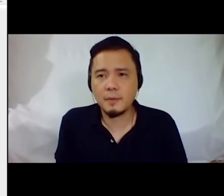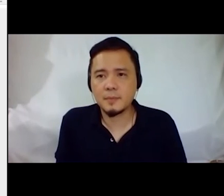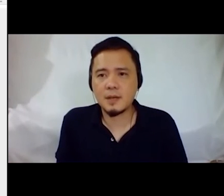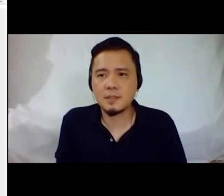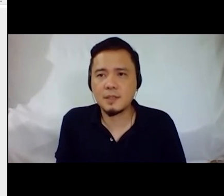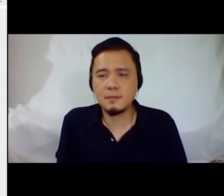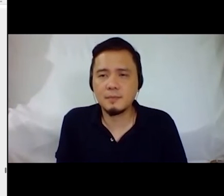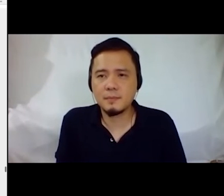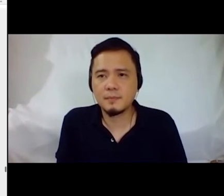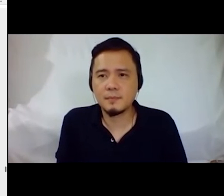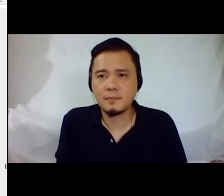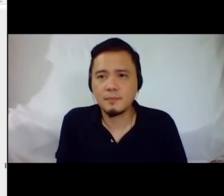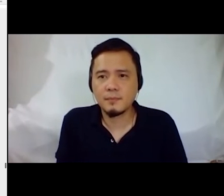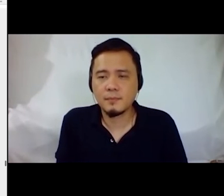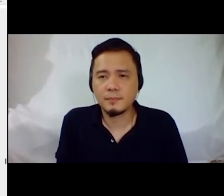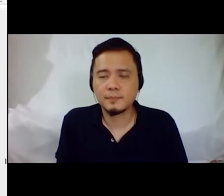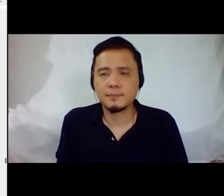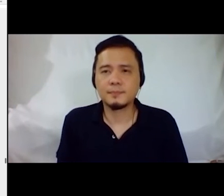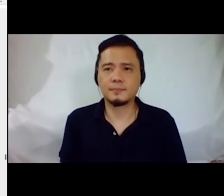Okay, sounds good. Okay.